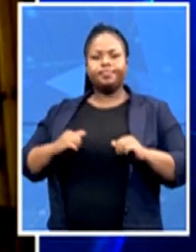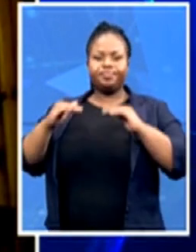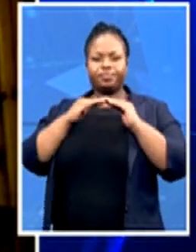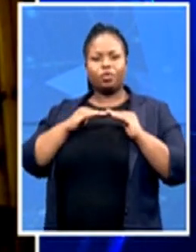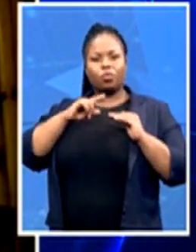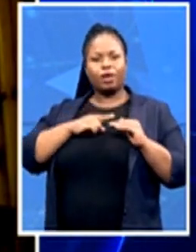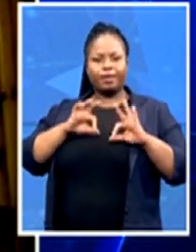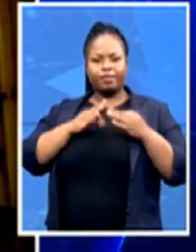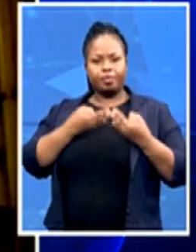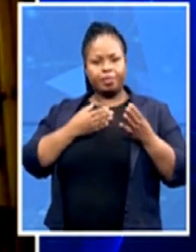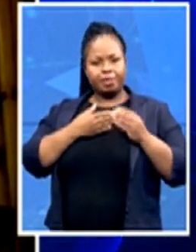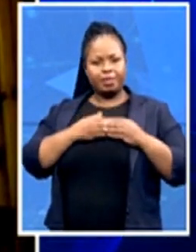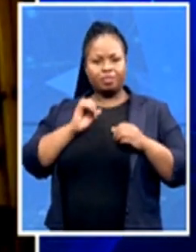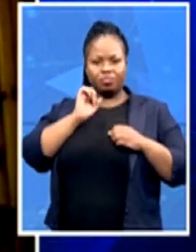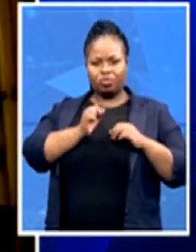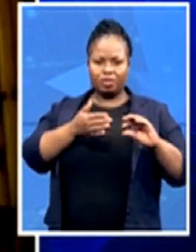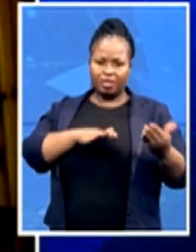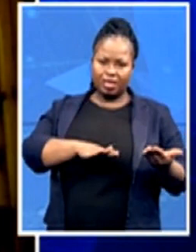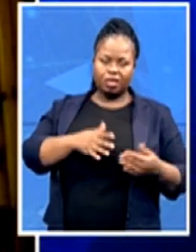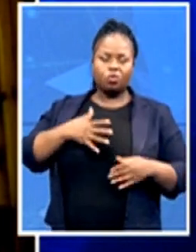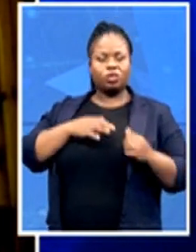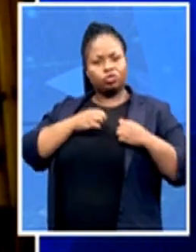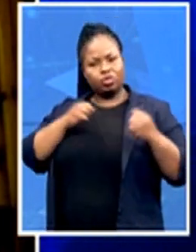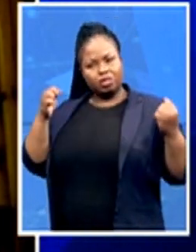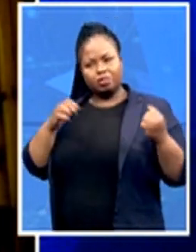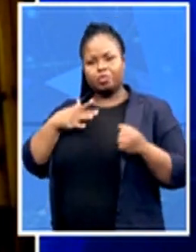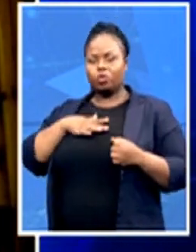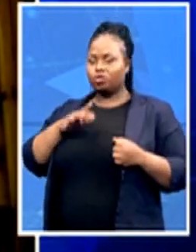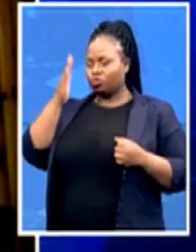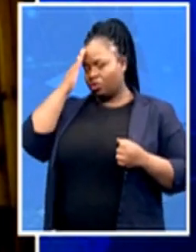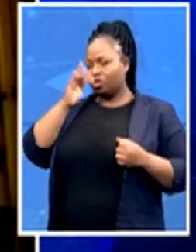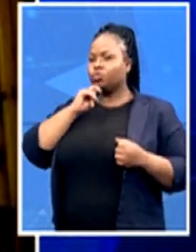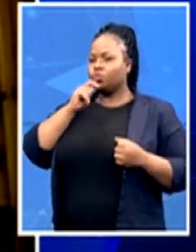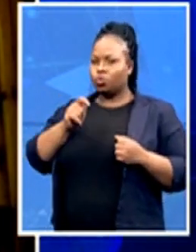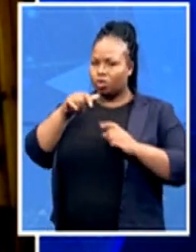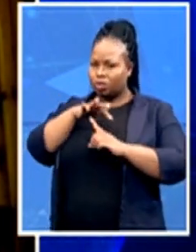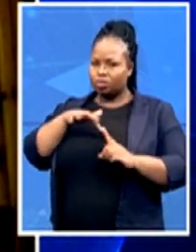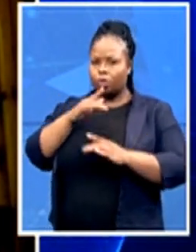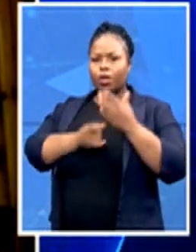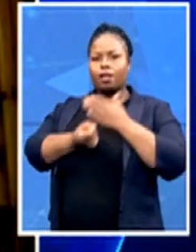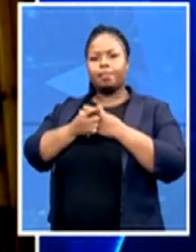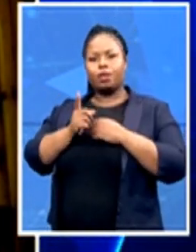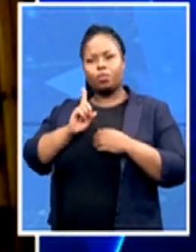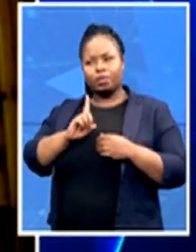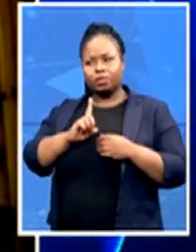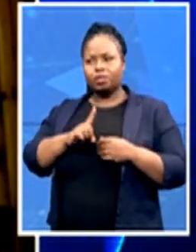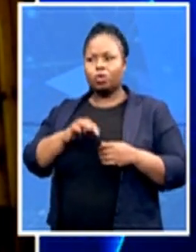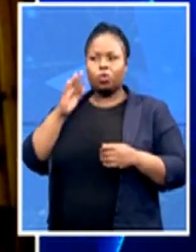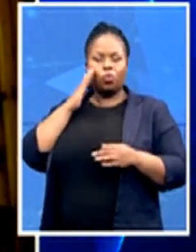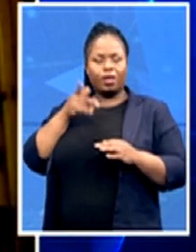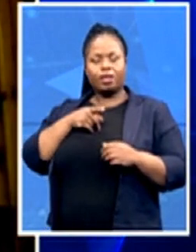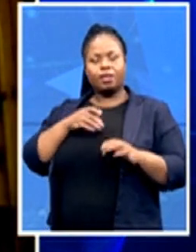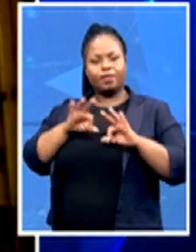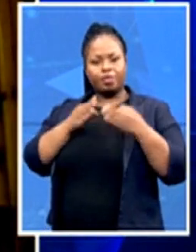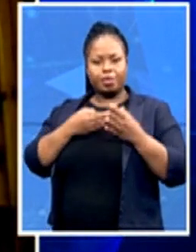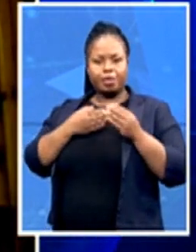want the truth about the circumstances that resulted in the killing of their minors, of their loved ones. Because the sad reality